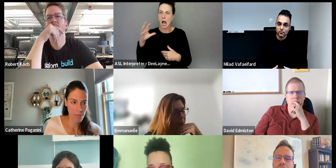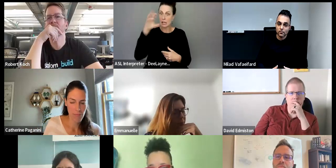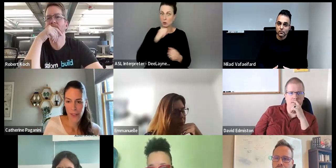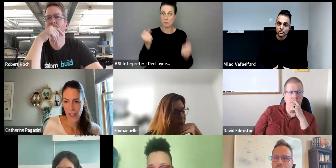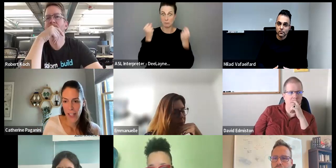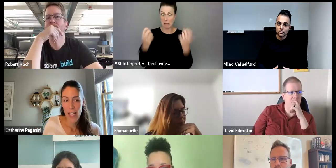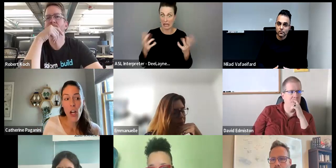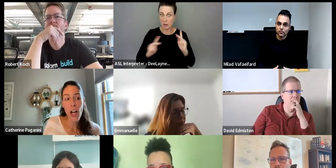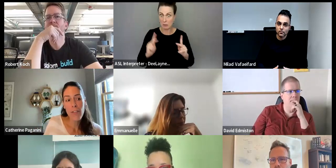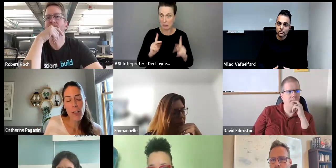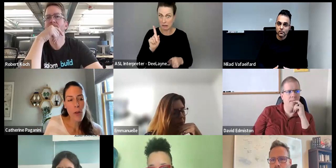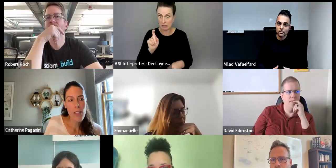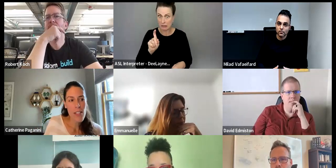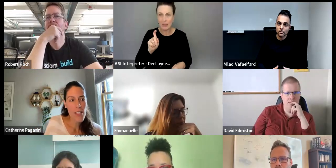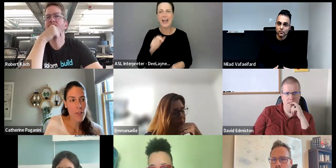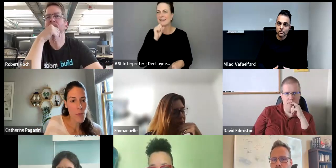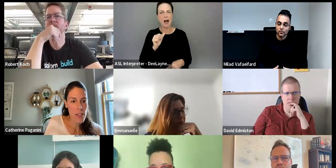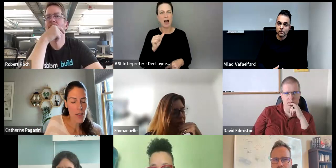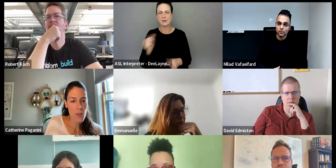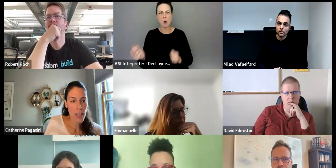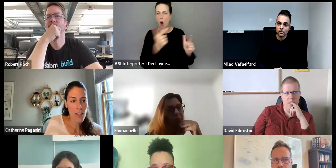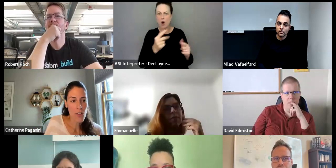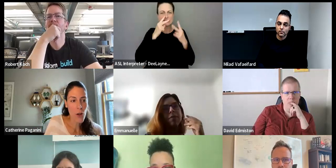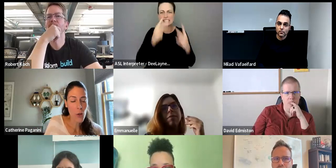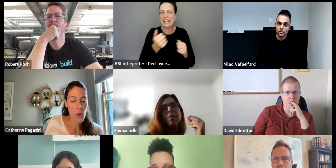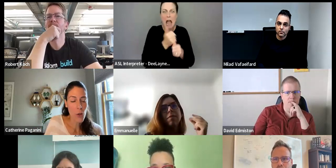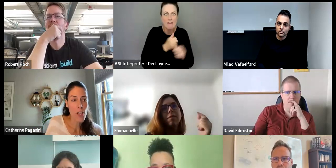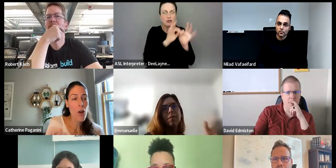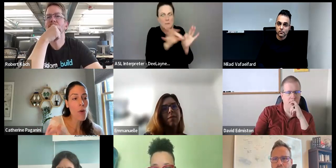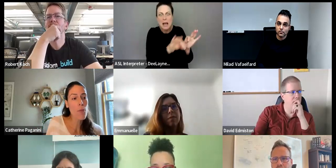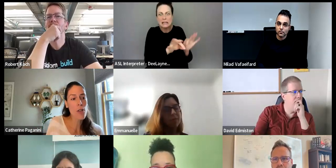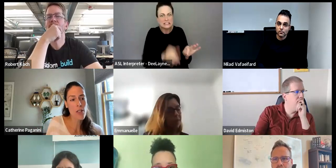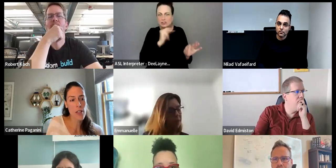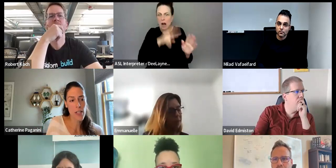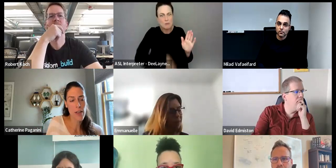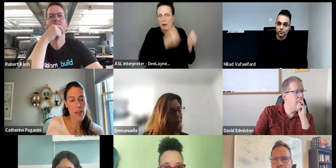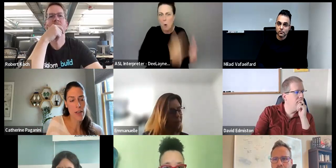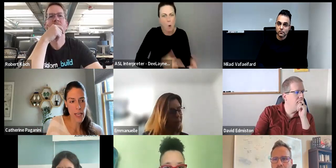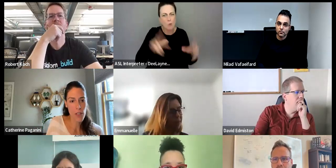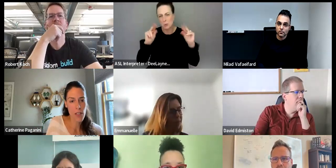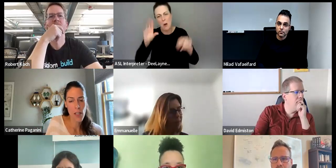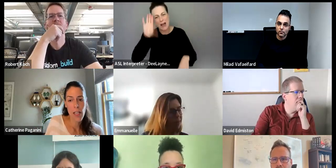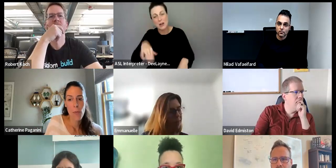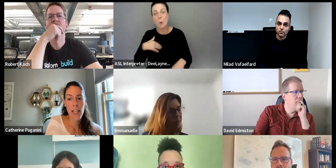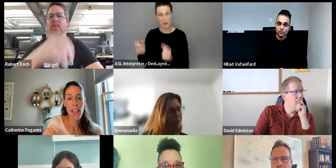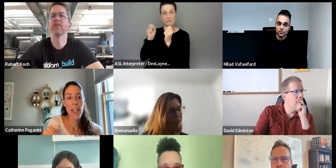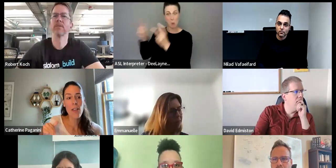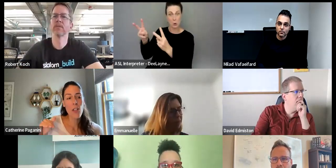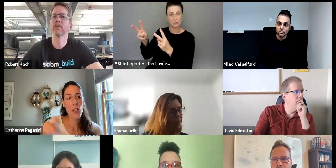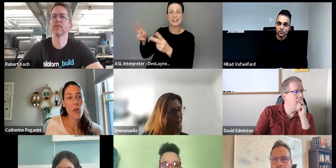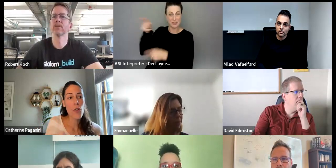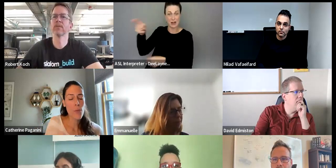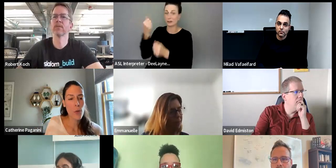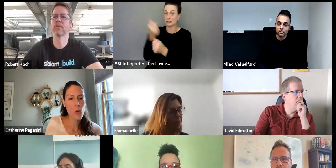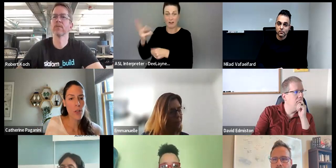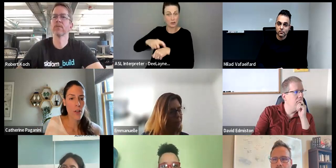of people, and not everyone sees every message, right? So because I know we've posted there several times, but I think